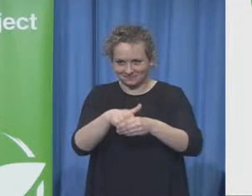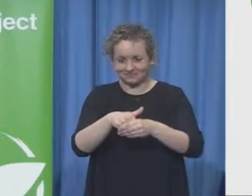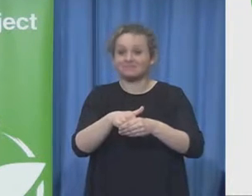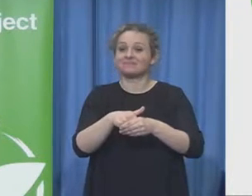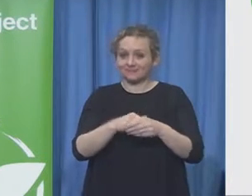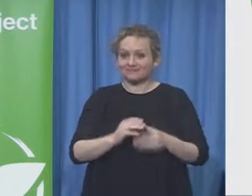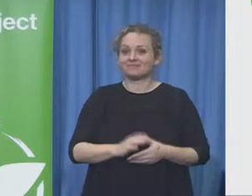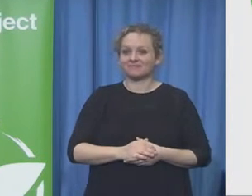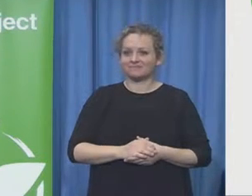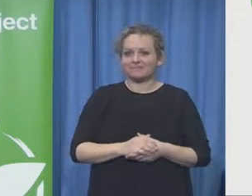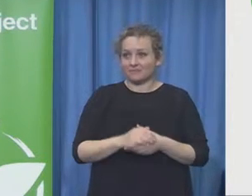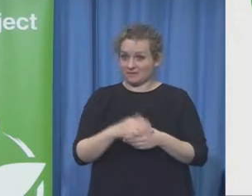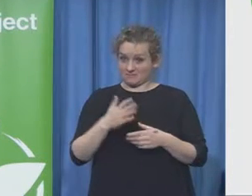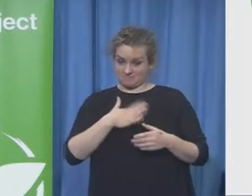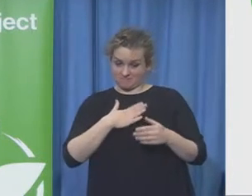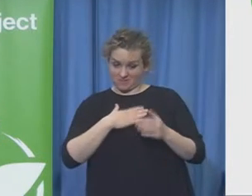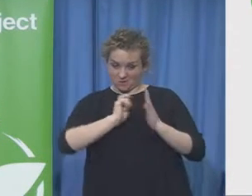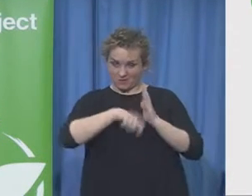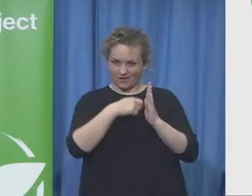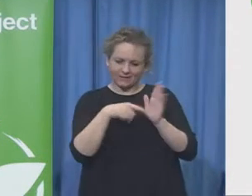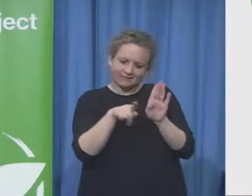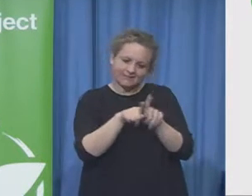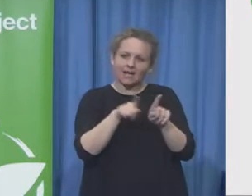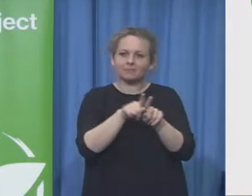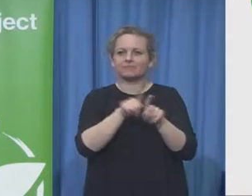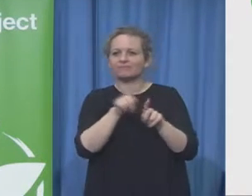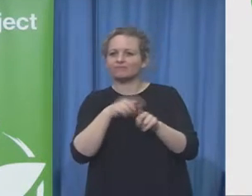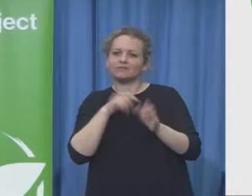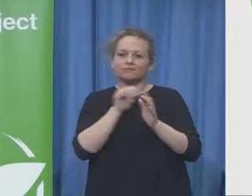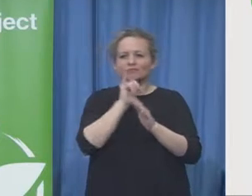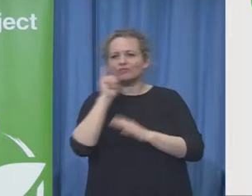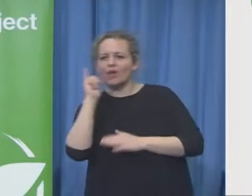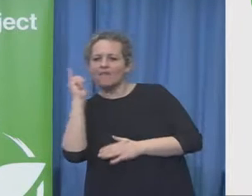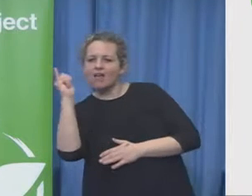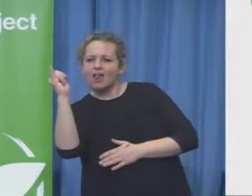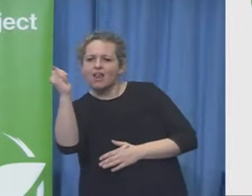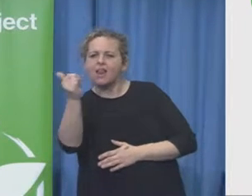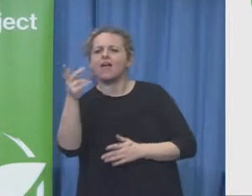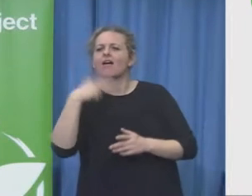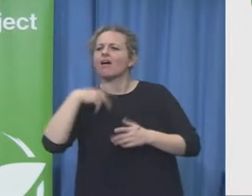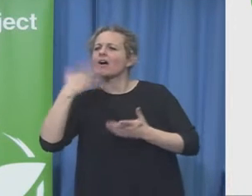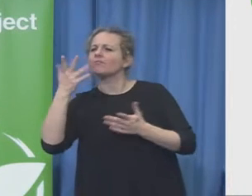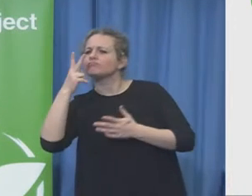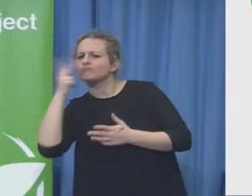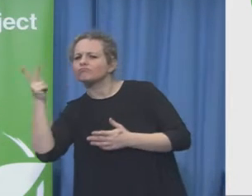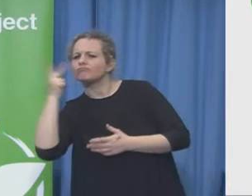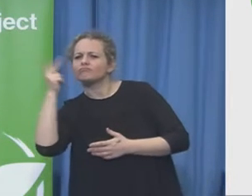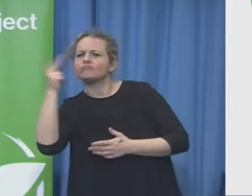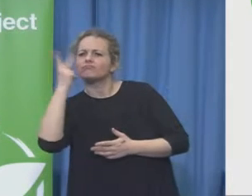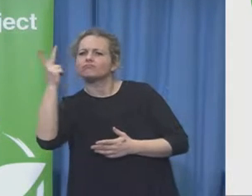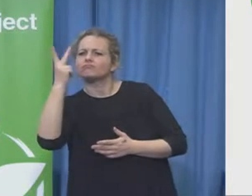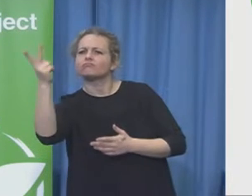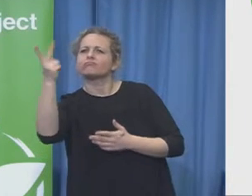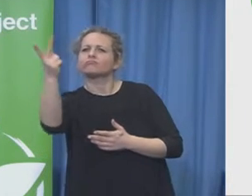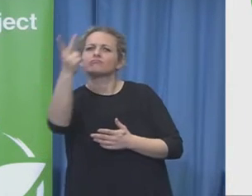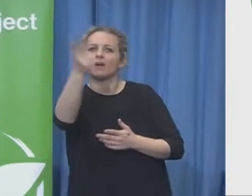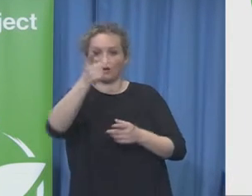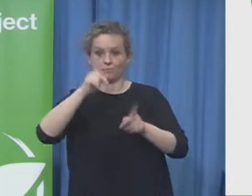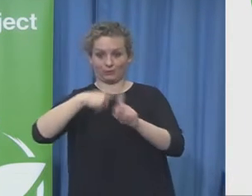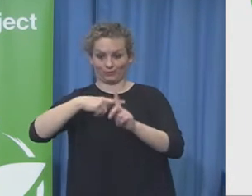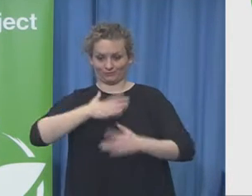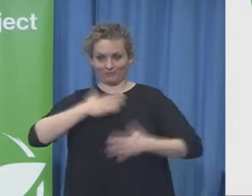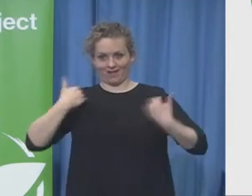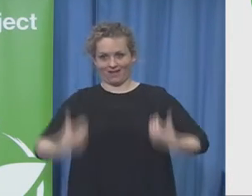a journey of exploration, a journey of inner work, and let me maybe give you a